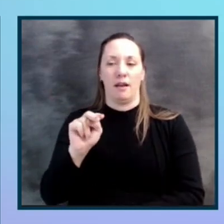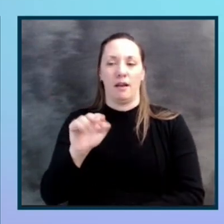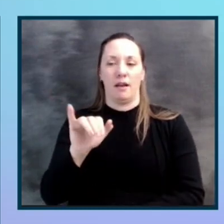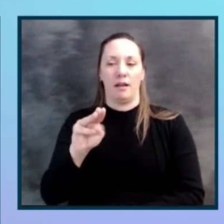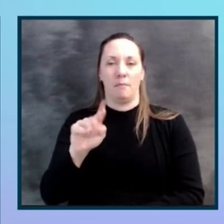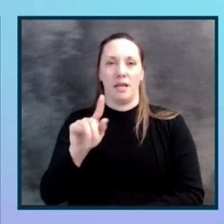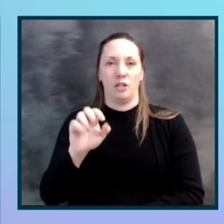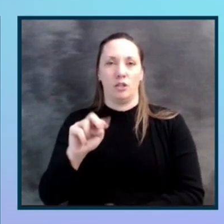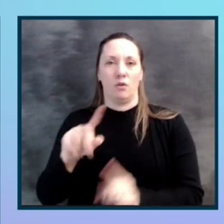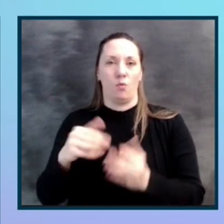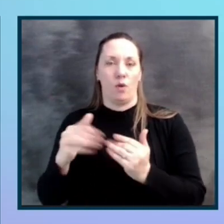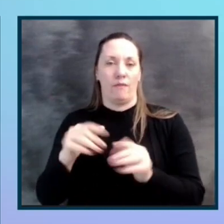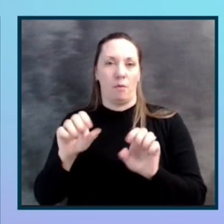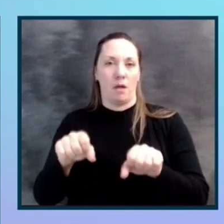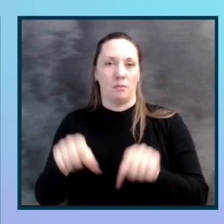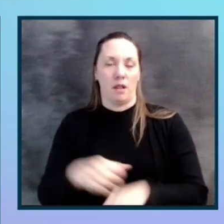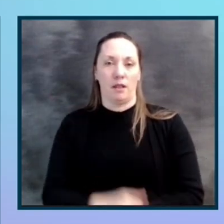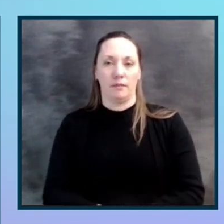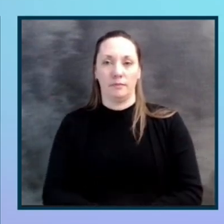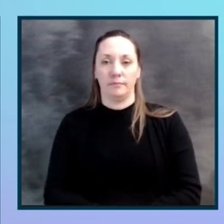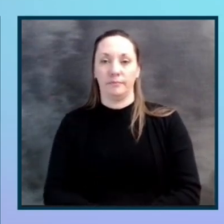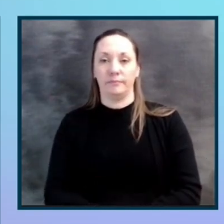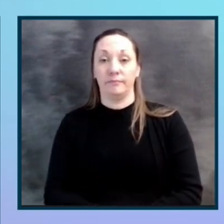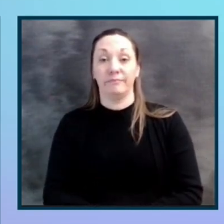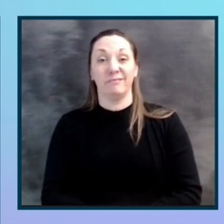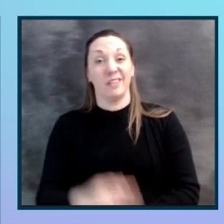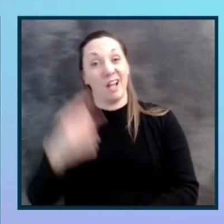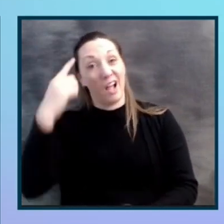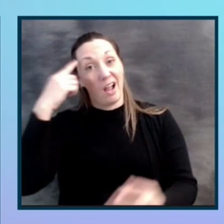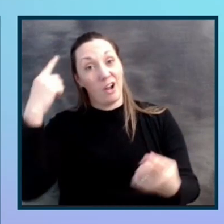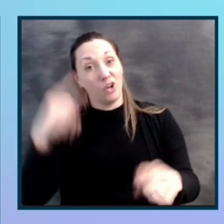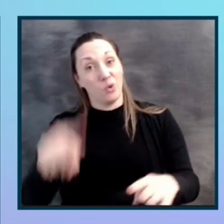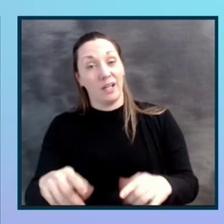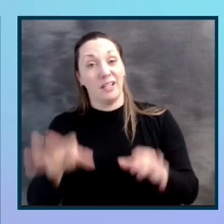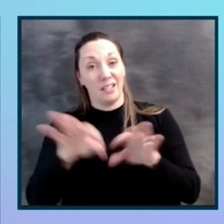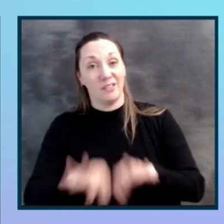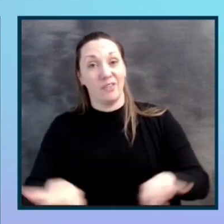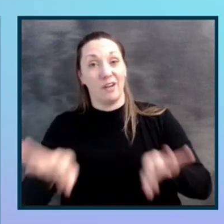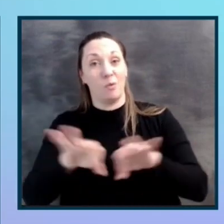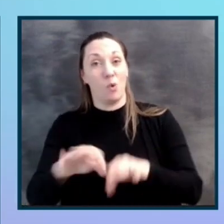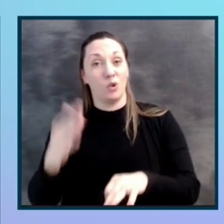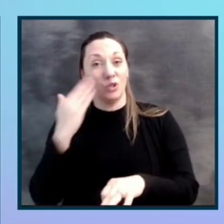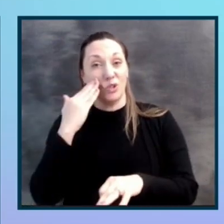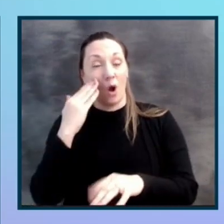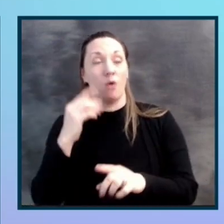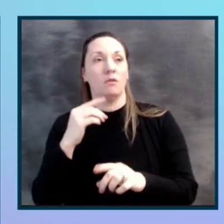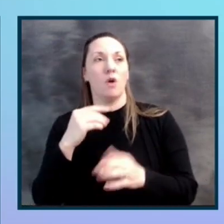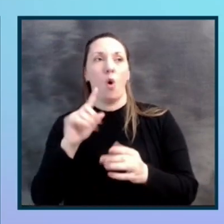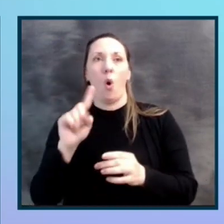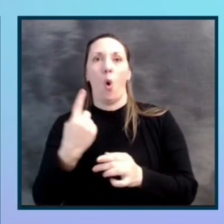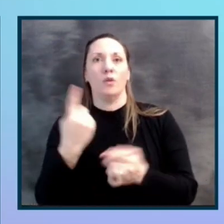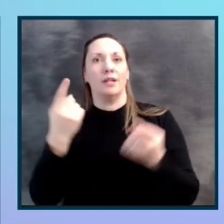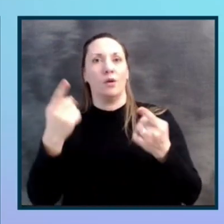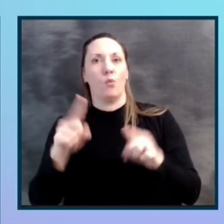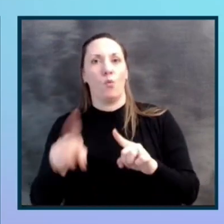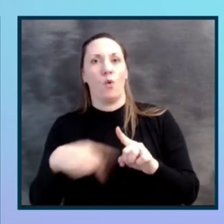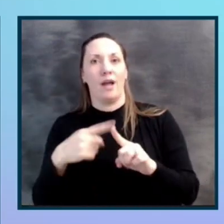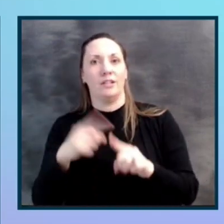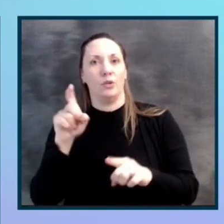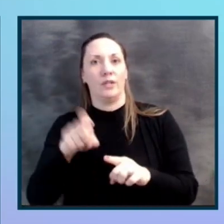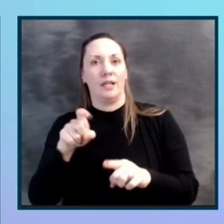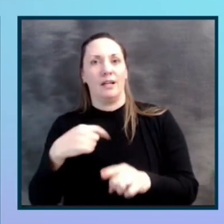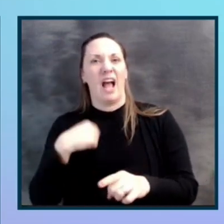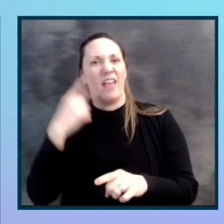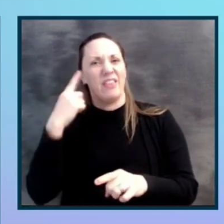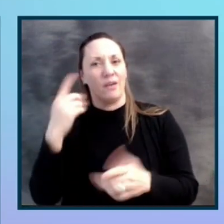whenever possible. Agreed. Yeah, that's very important. No, only when you need it. So I think we